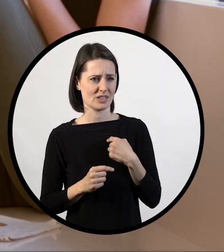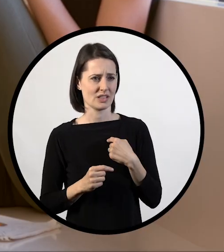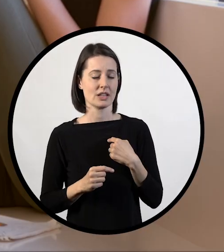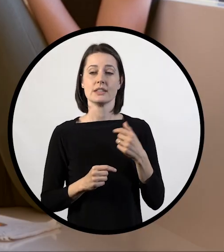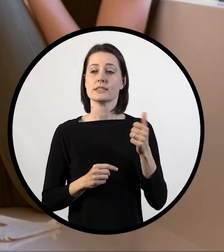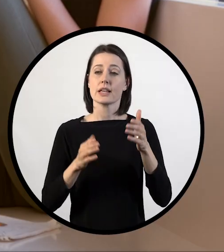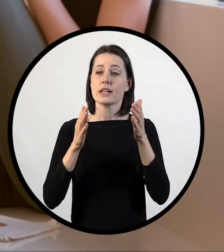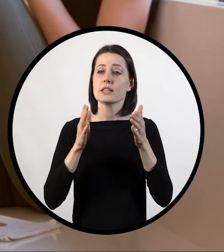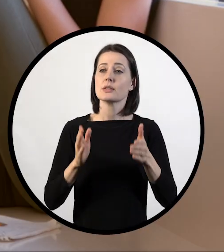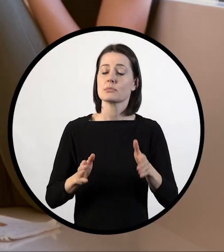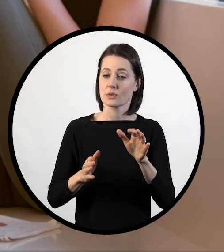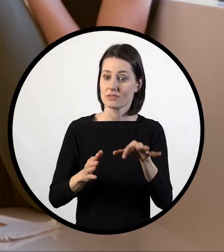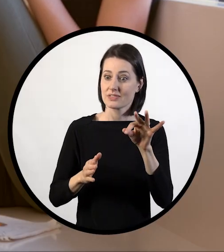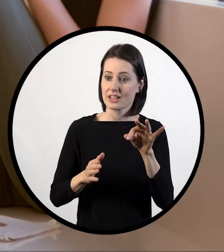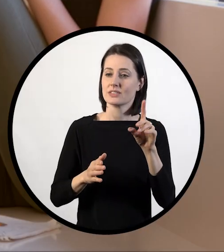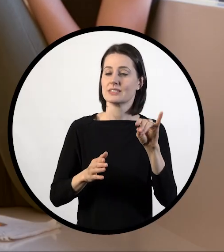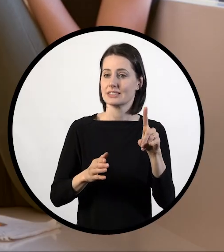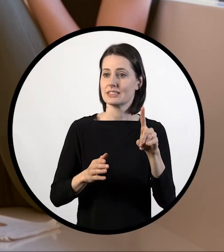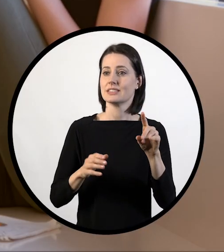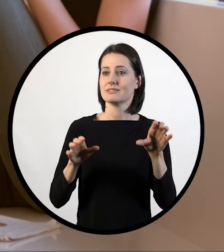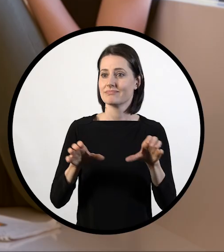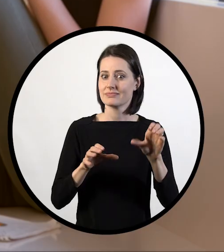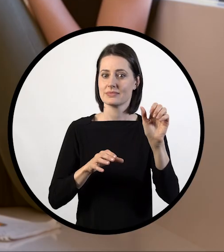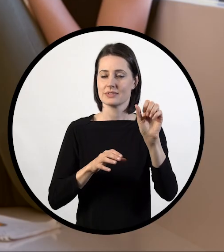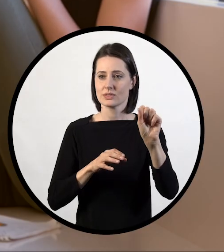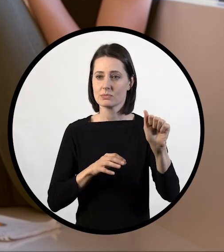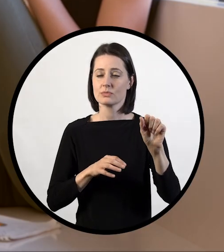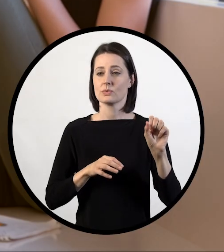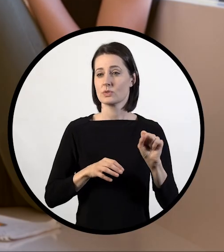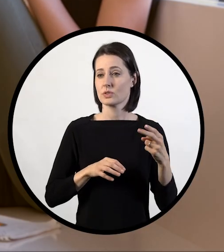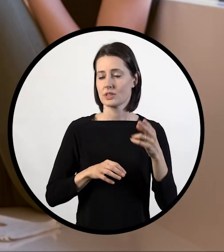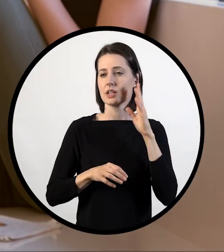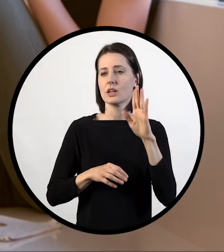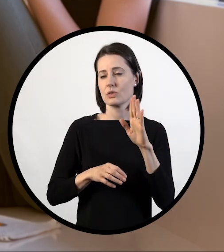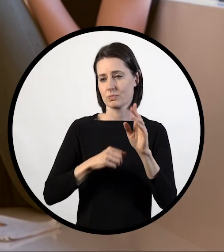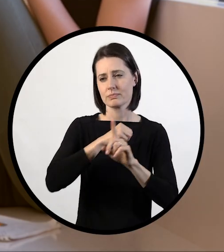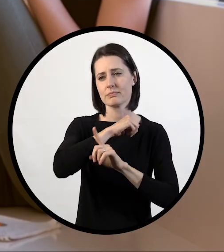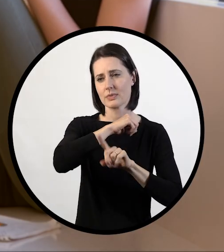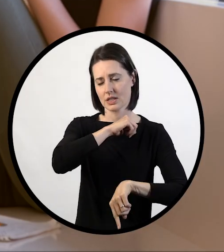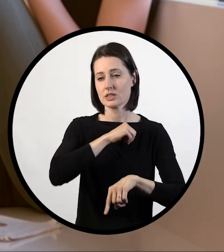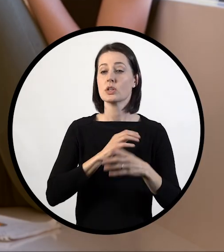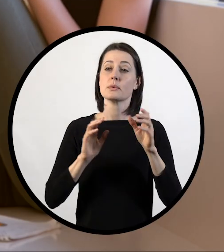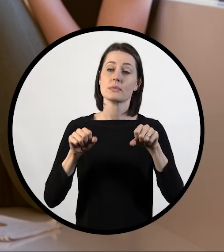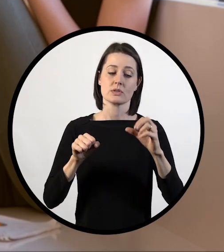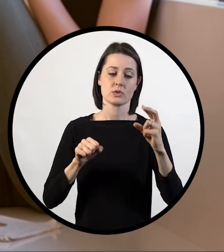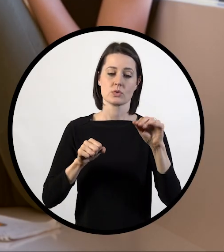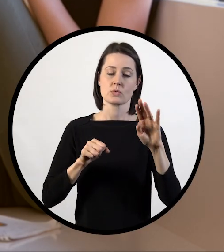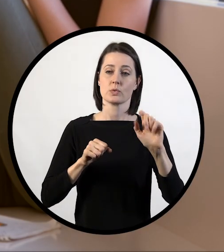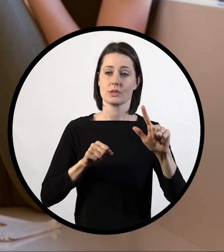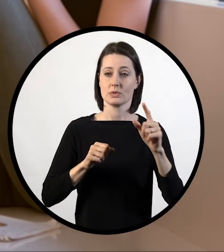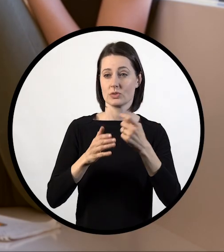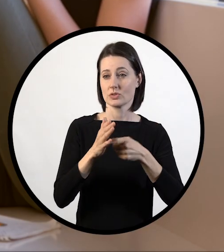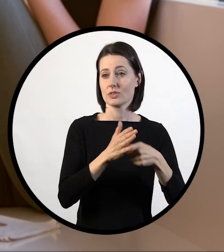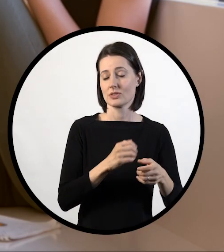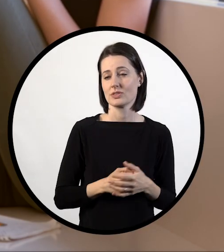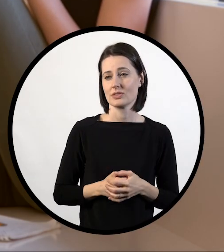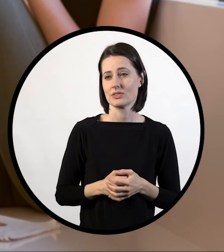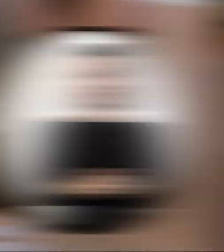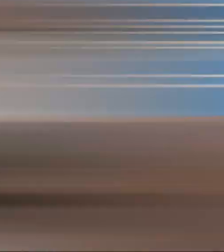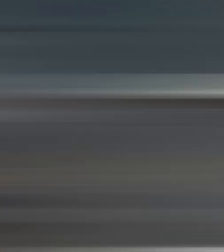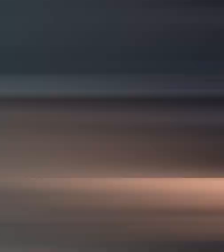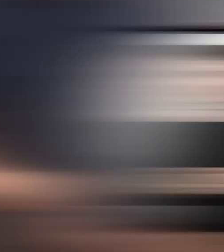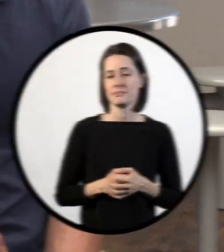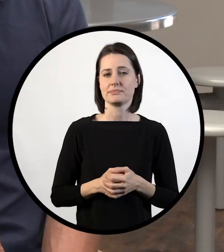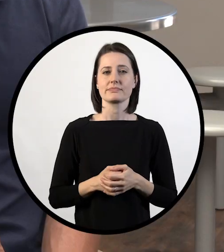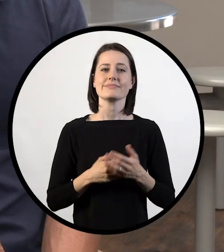me? Anyone found to have committed an act of sexual abuse or harassment will face sanctions and possible criminal